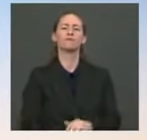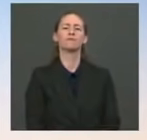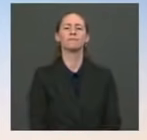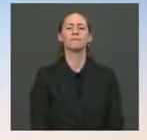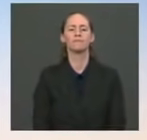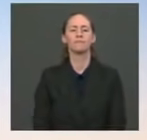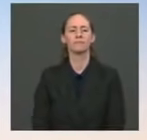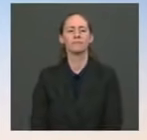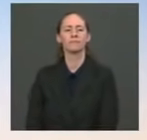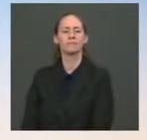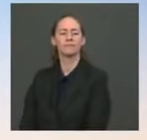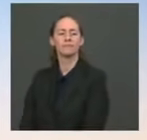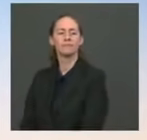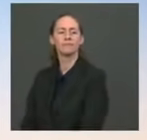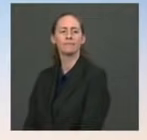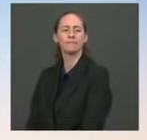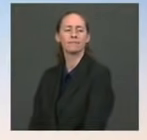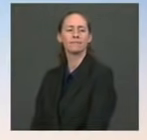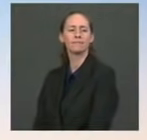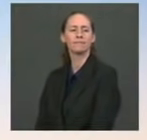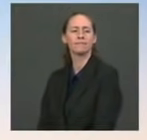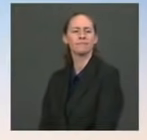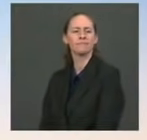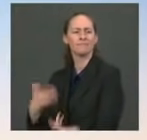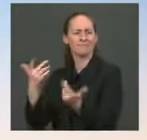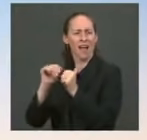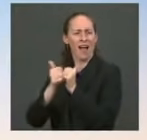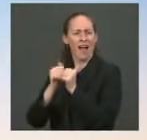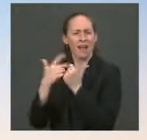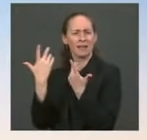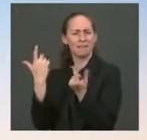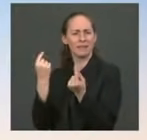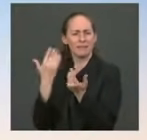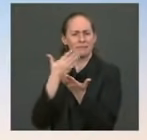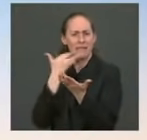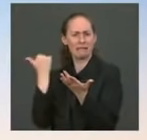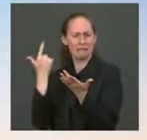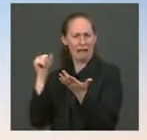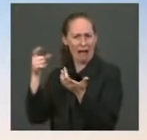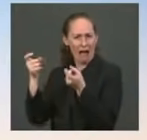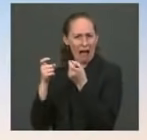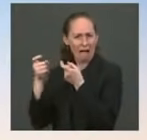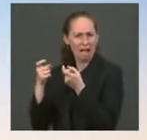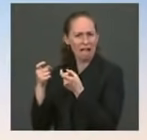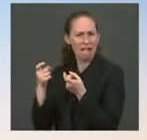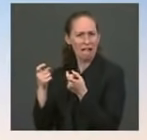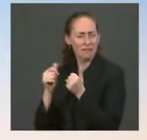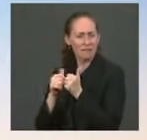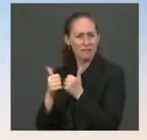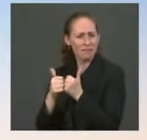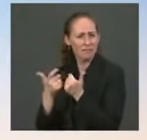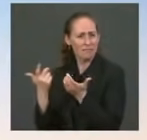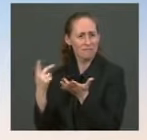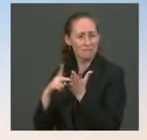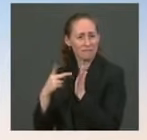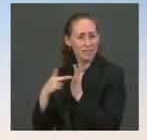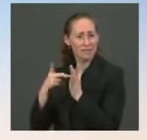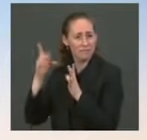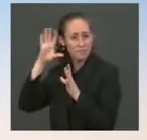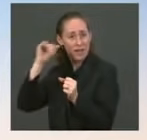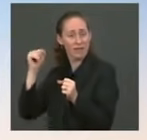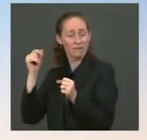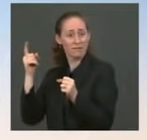of the executive branch. The Constitution vests him with the authority in Article 2. You're saying that what he said will not necessarily be the outcome? Again, there's